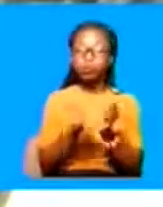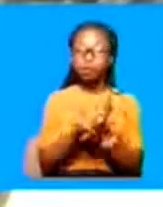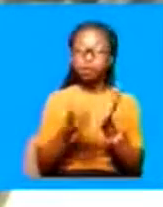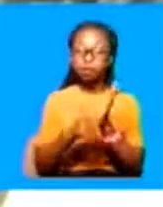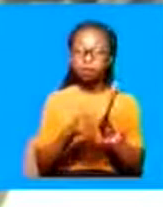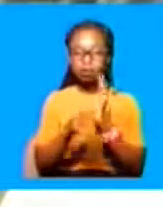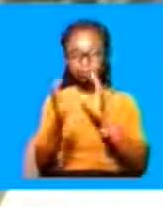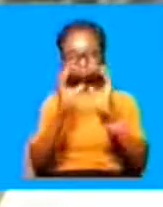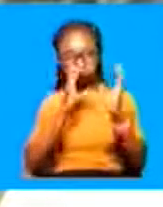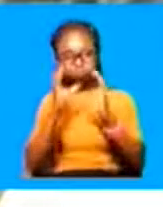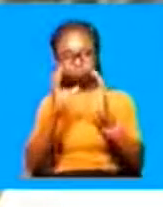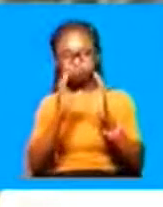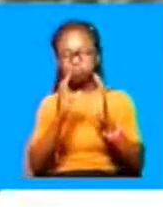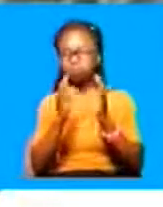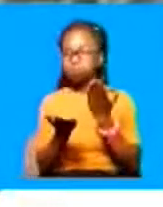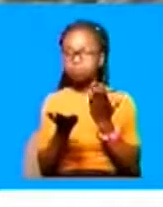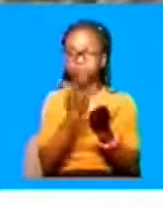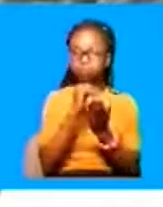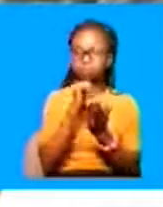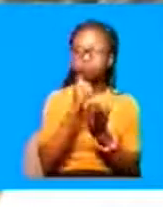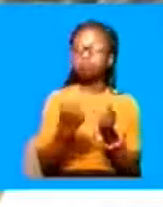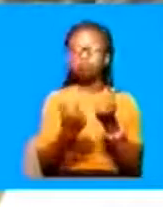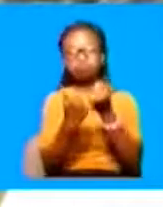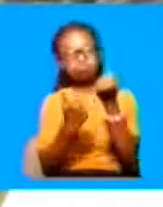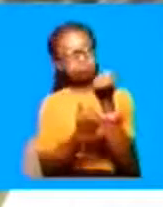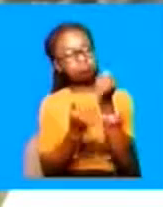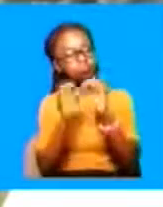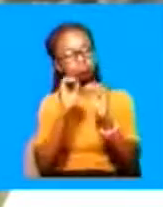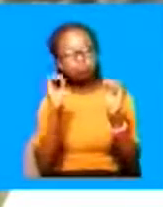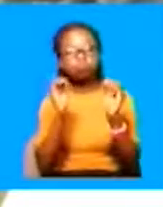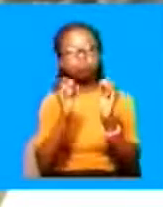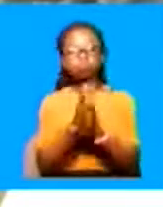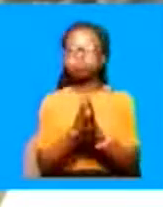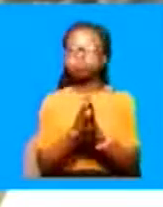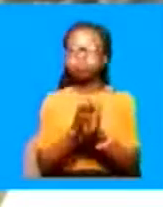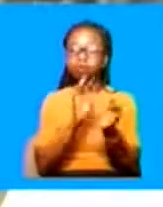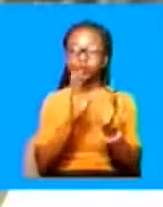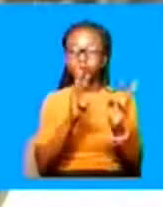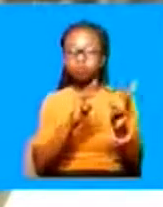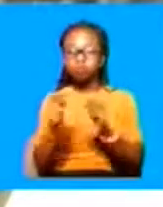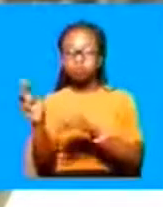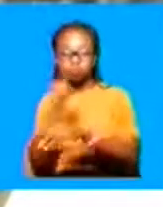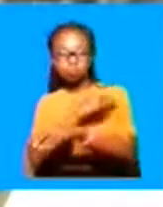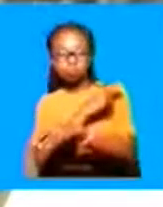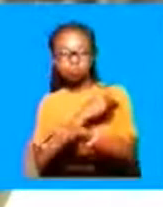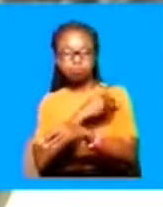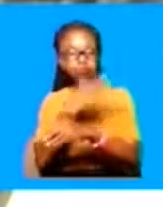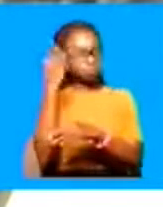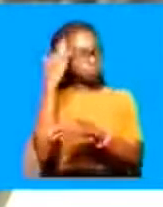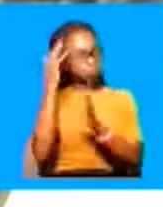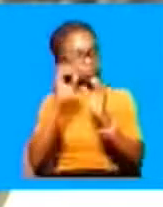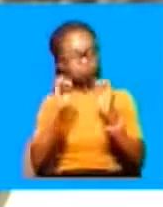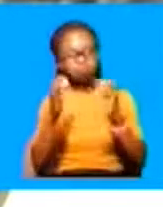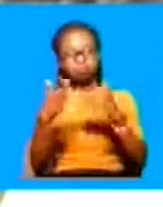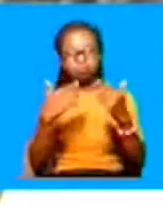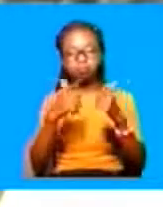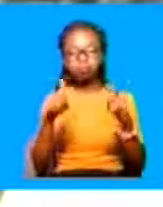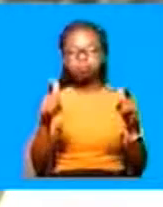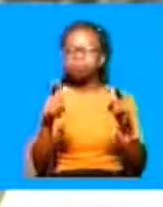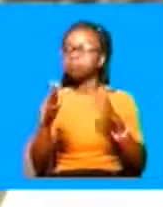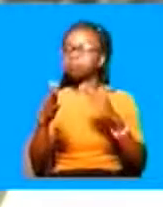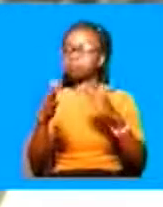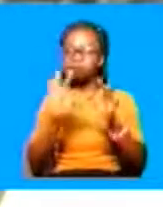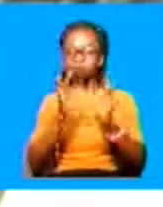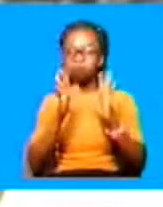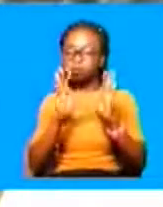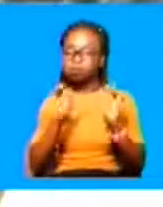of communication, you may not be assisted. When you go to the hospital and you don't know sign language, there's no